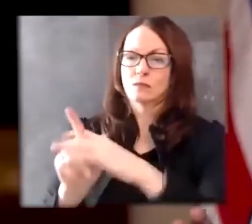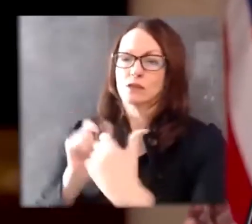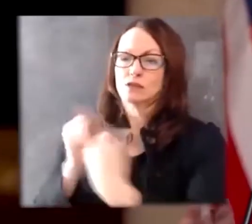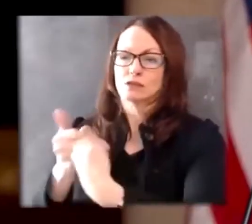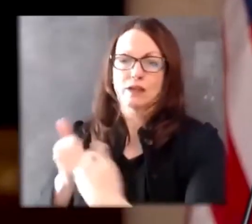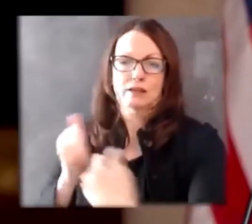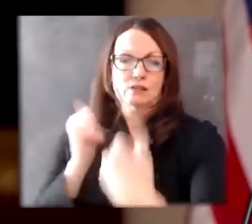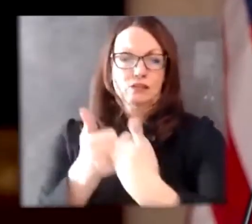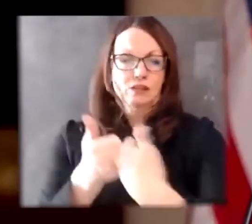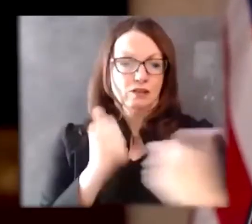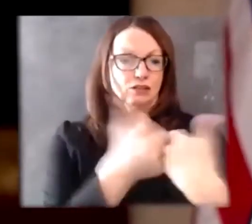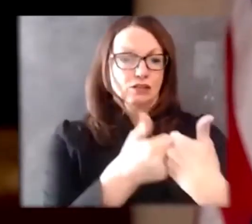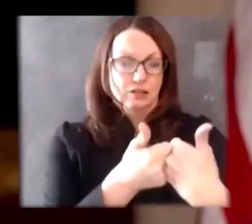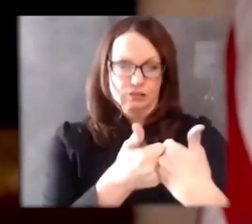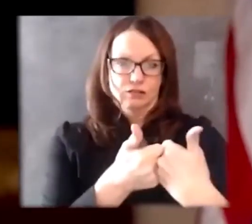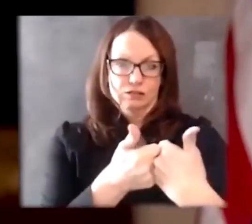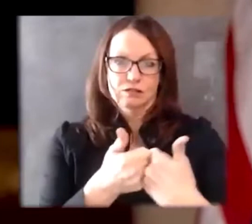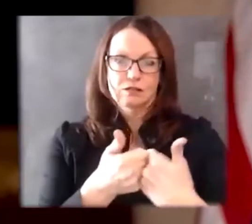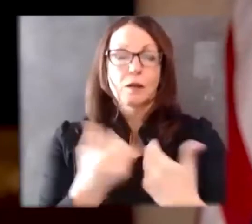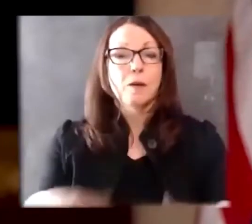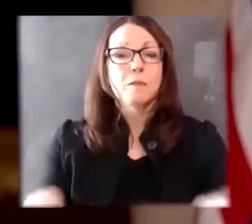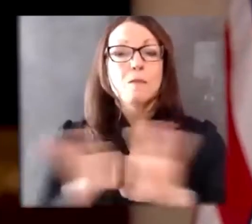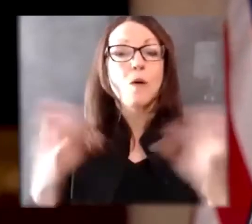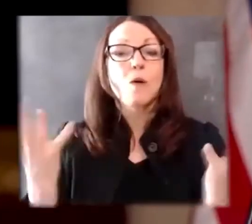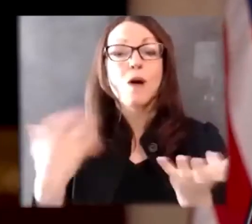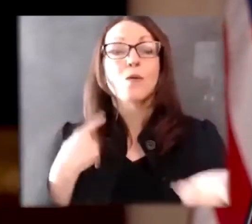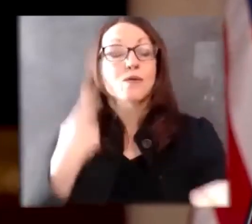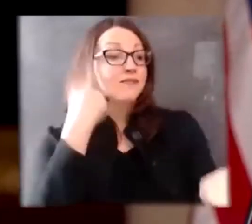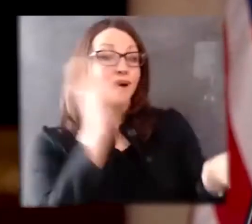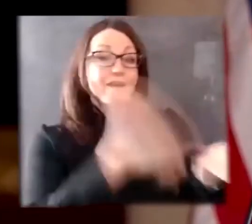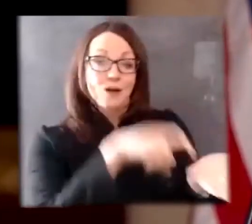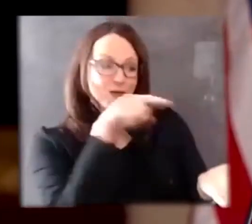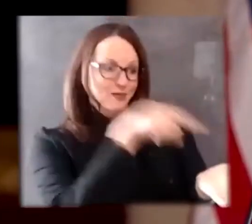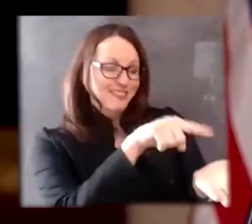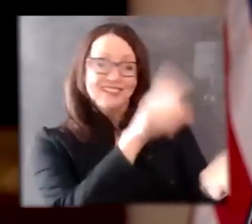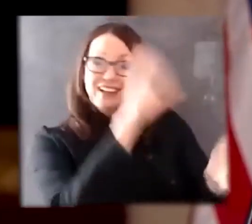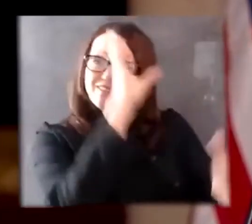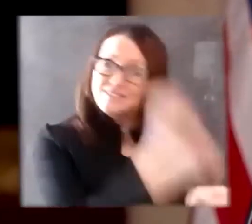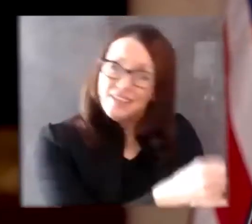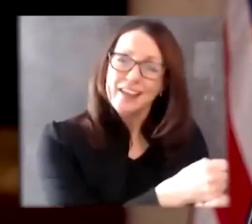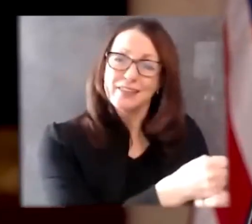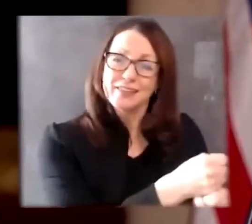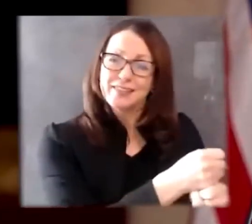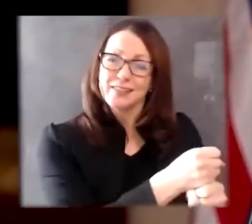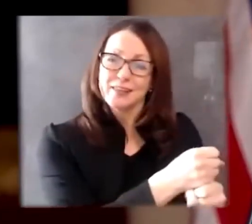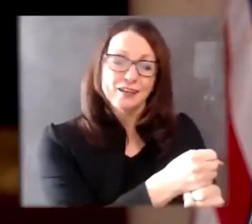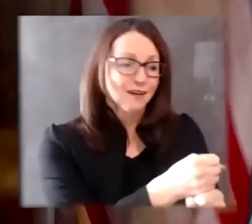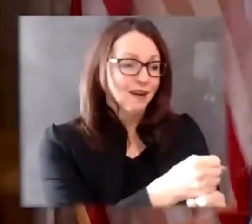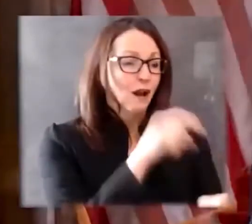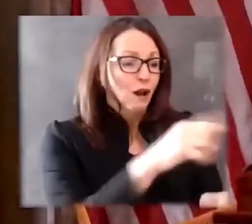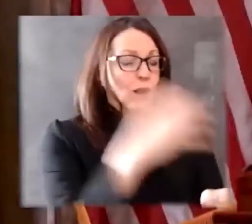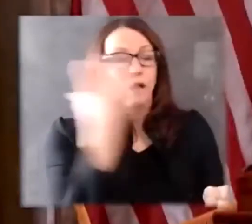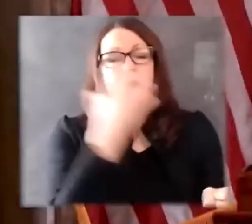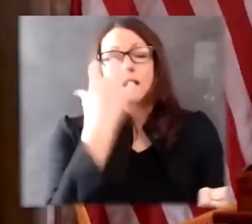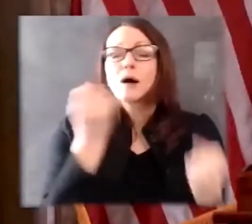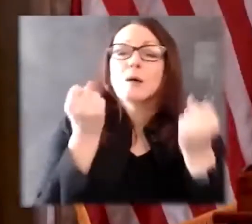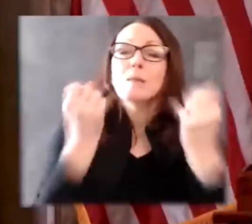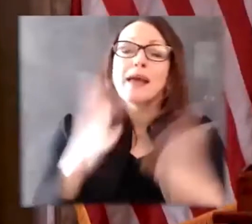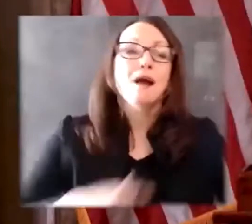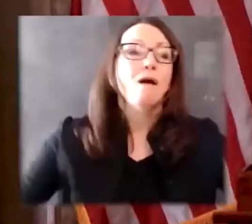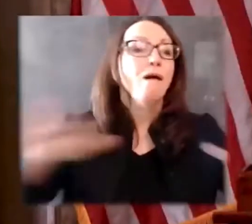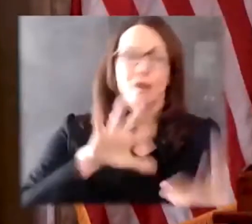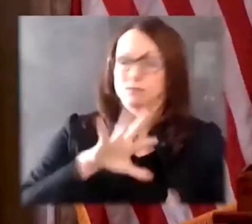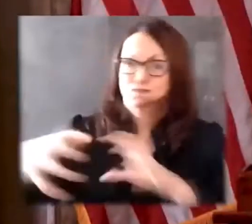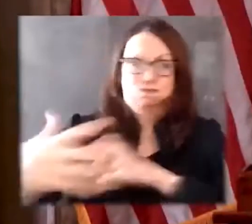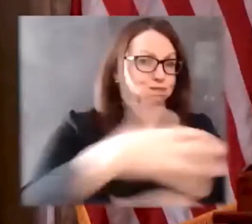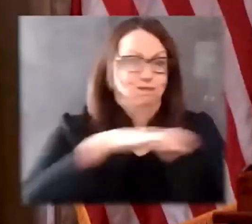found faith in the kindness of strangers and who brought food and groceries to those who couldn't leave their homes, packing meals